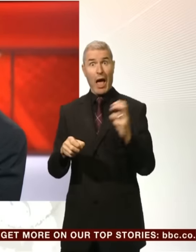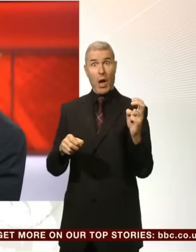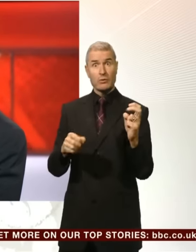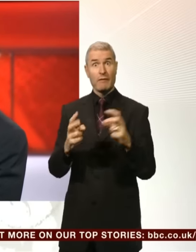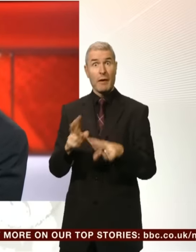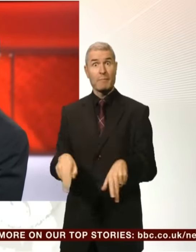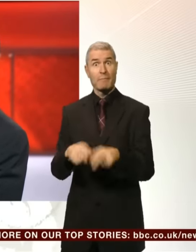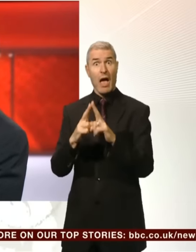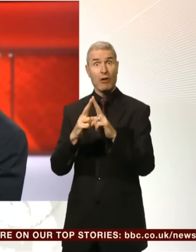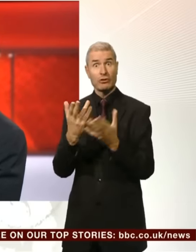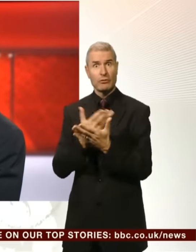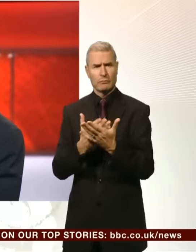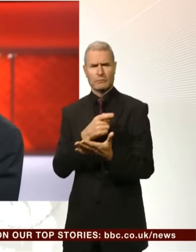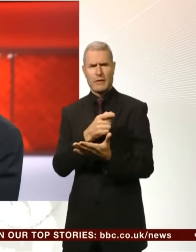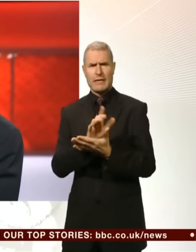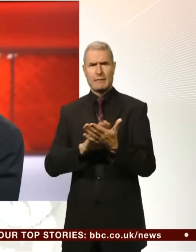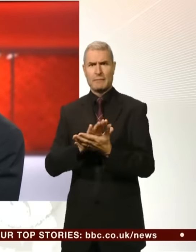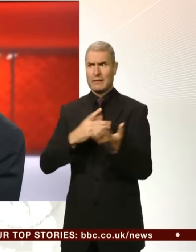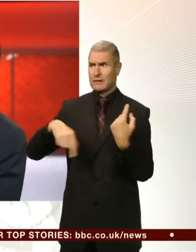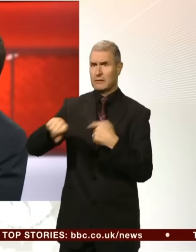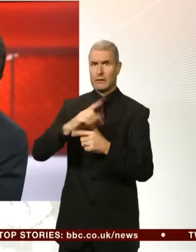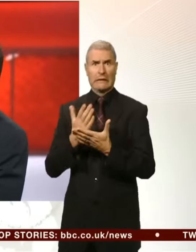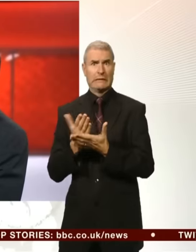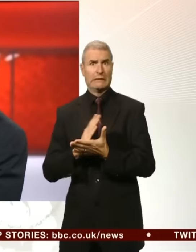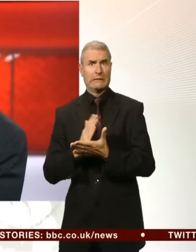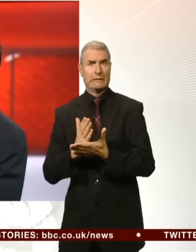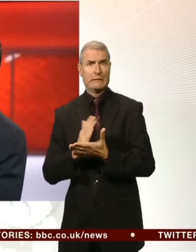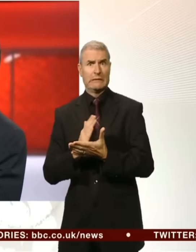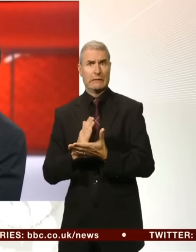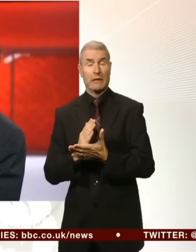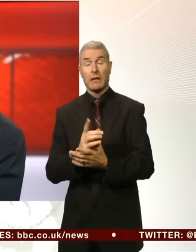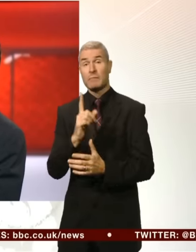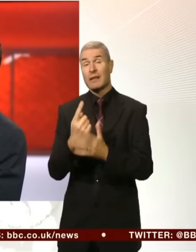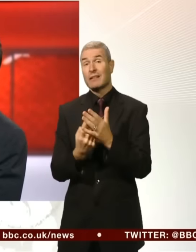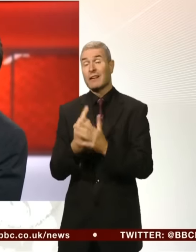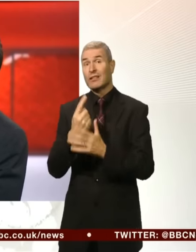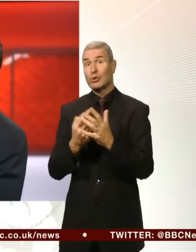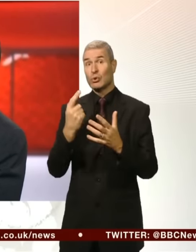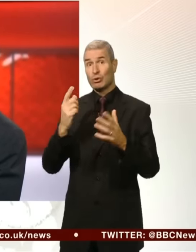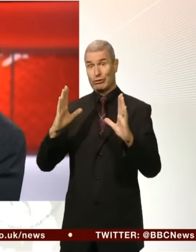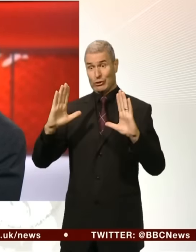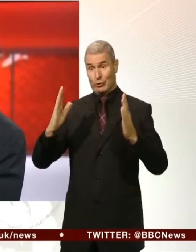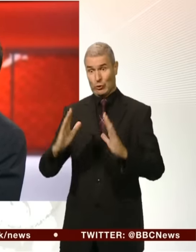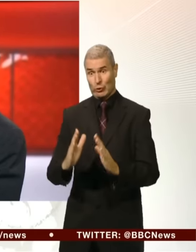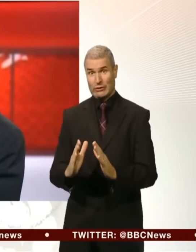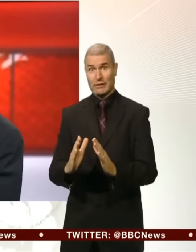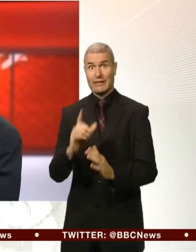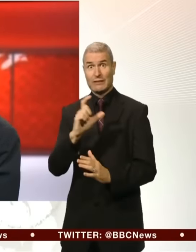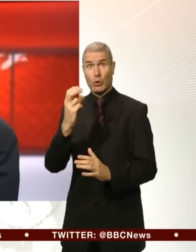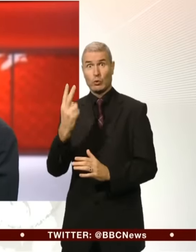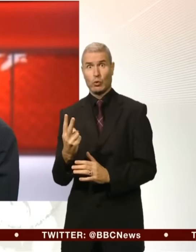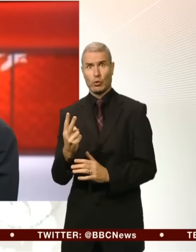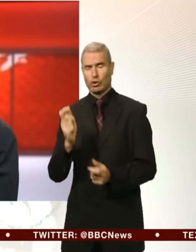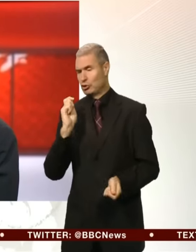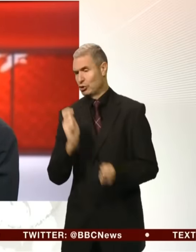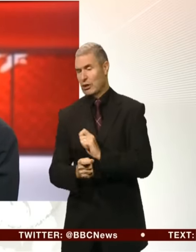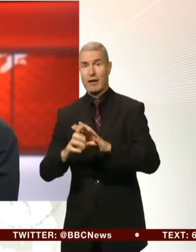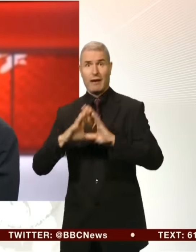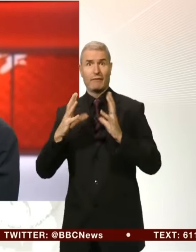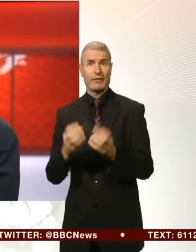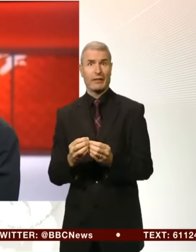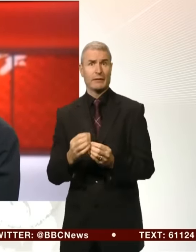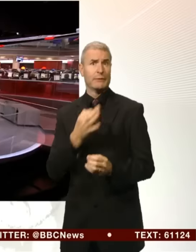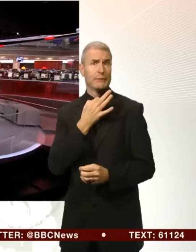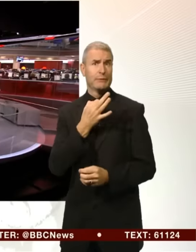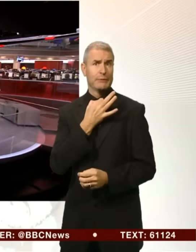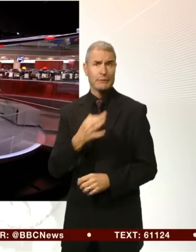very least, it's creating massive uncertainty. At the worst, in terms of tackling climate change, it could actually dismantle the whole system.